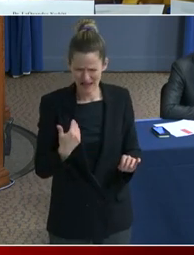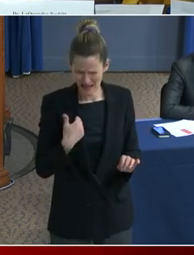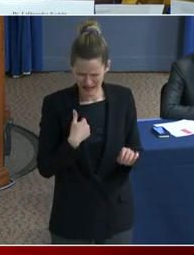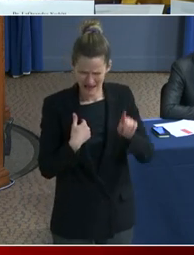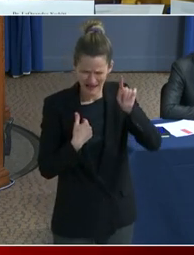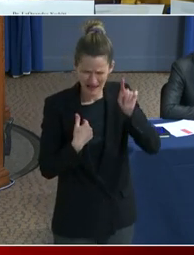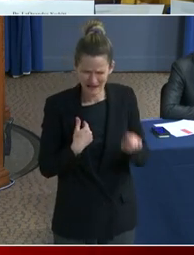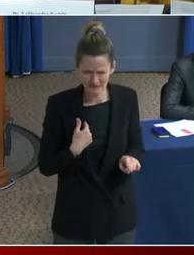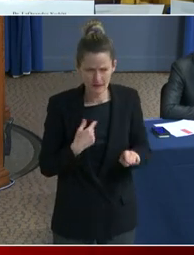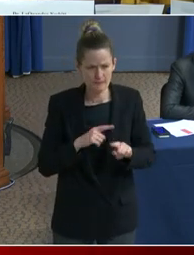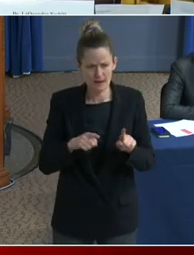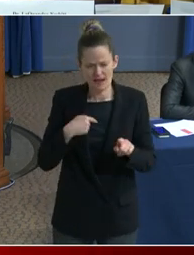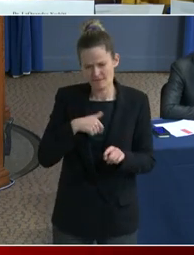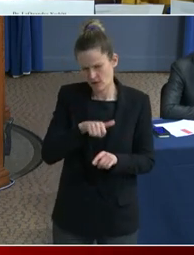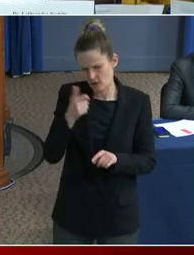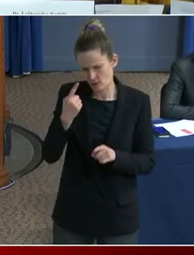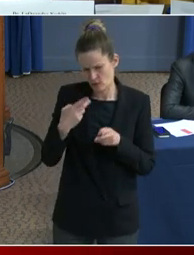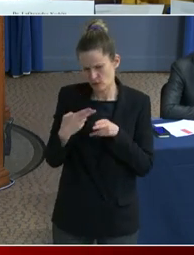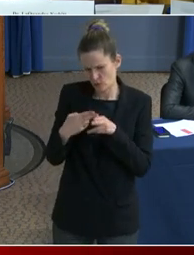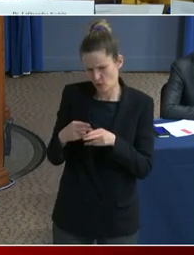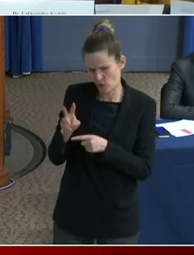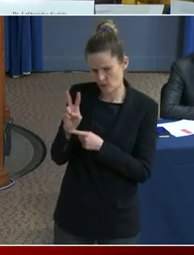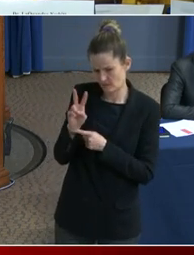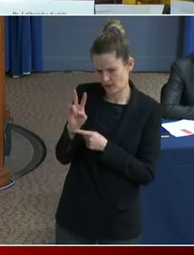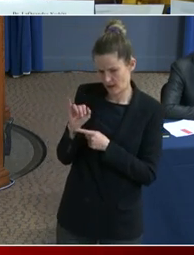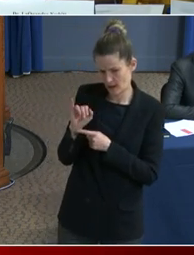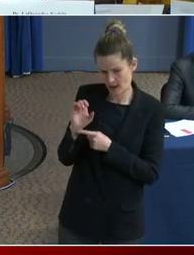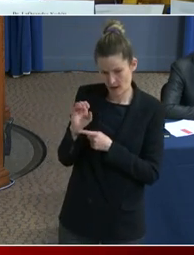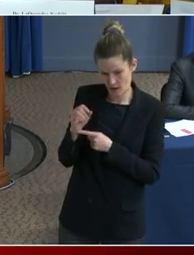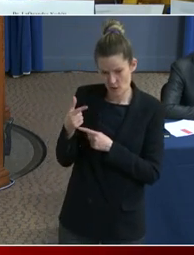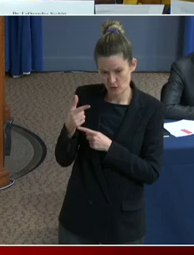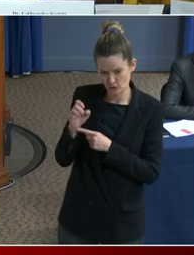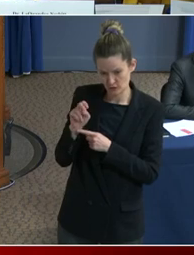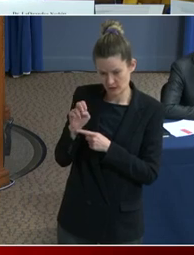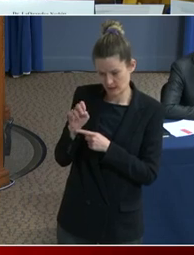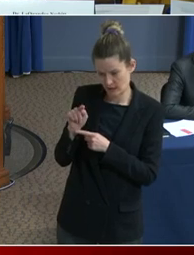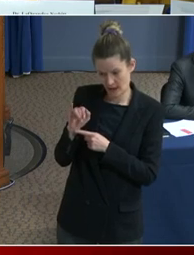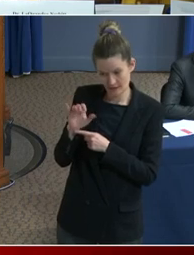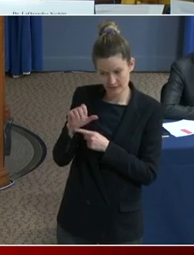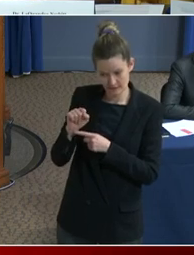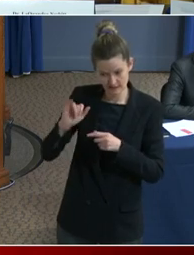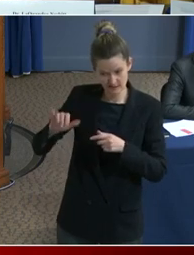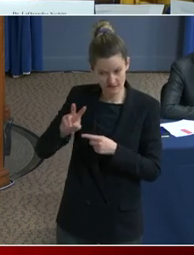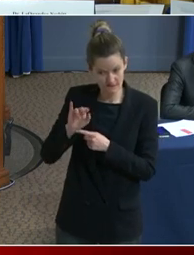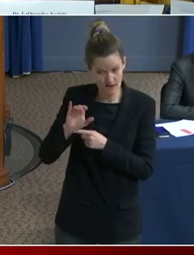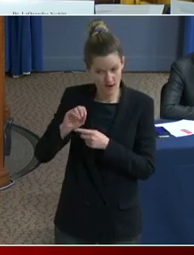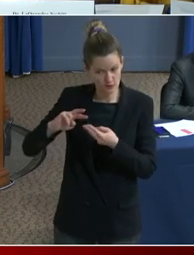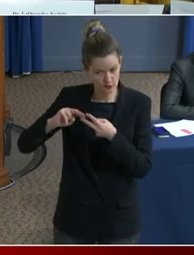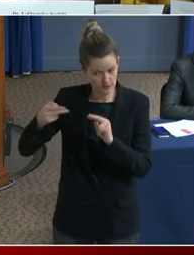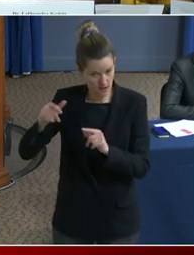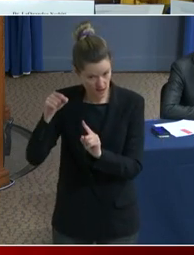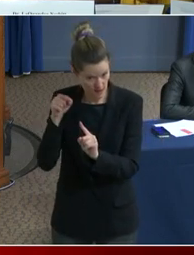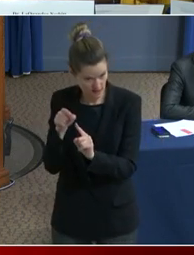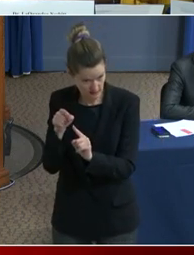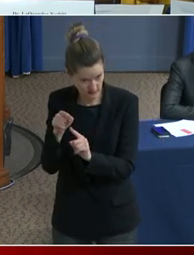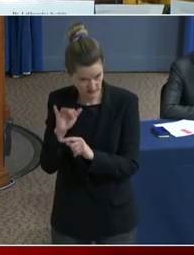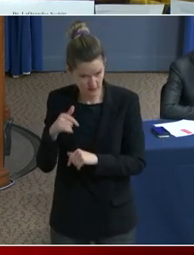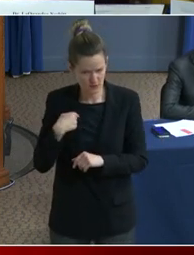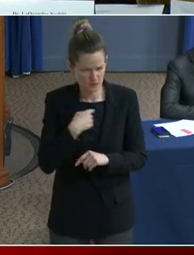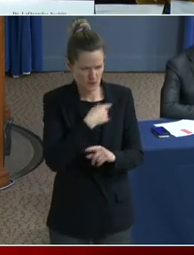phylogenetics that myself and definitely the leadership at the Public Health Laboratory could explain